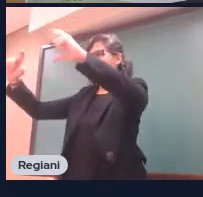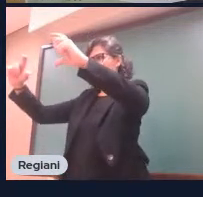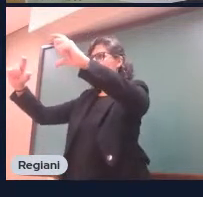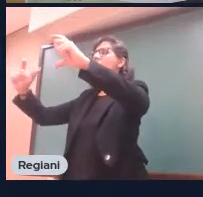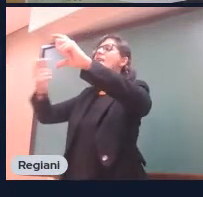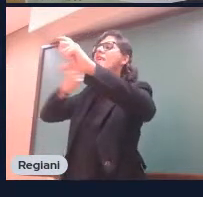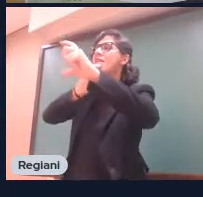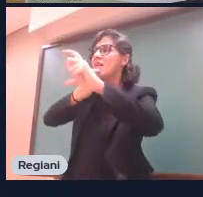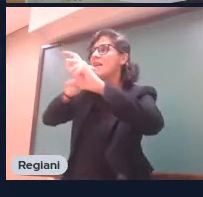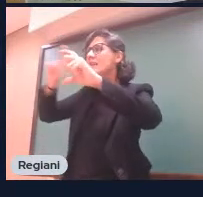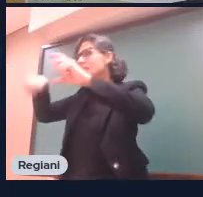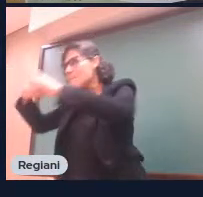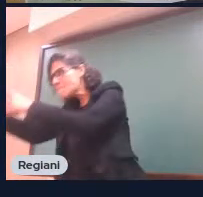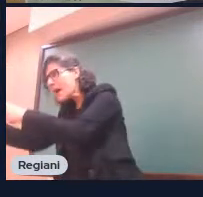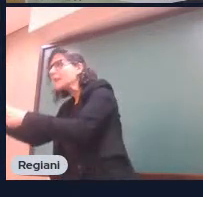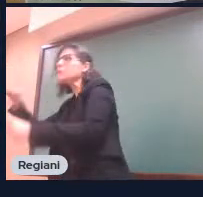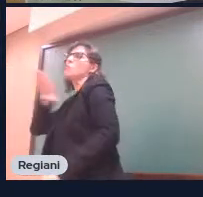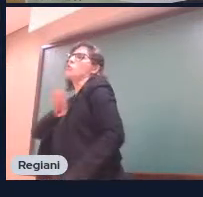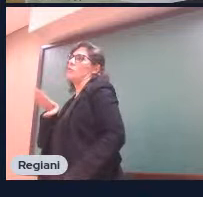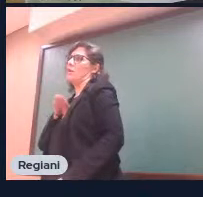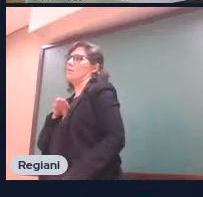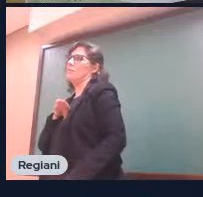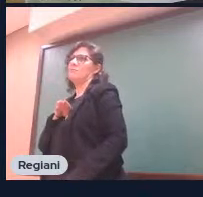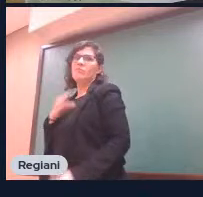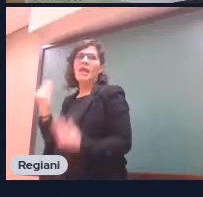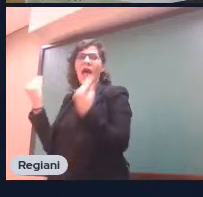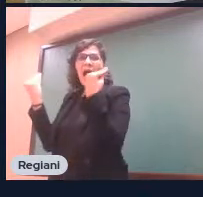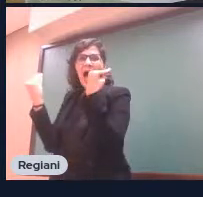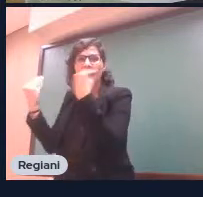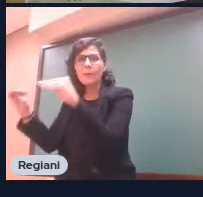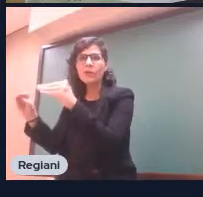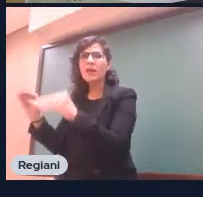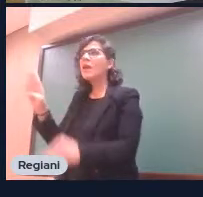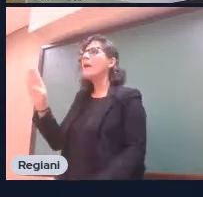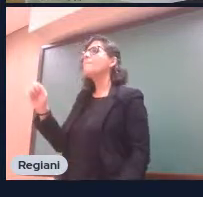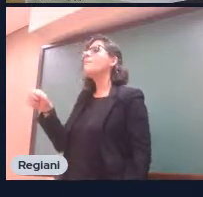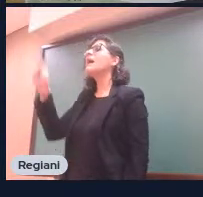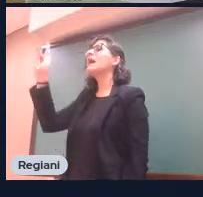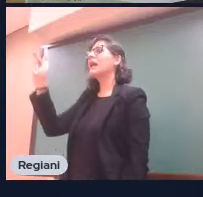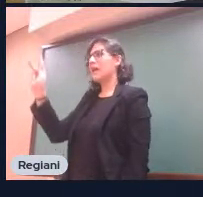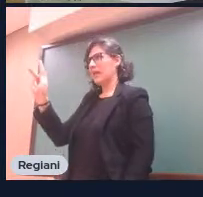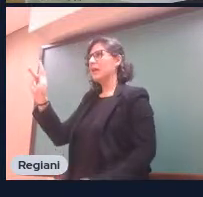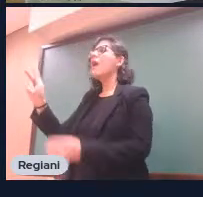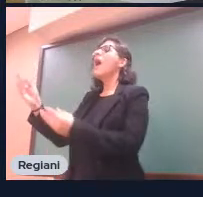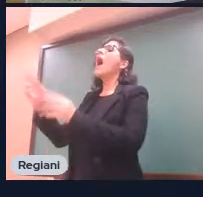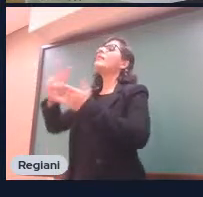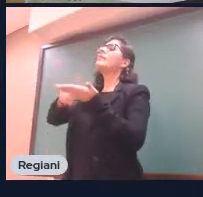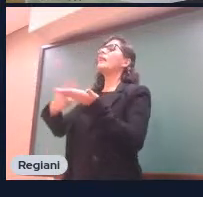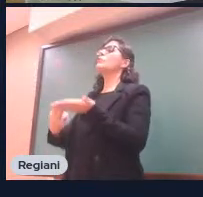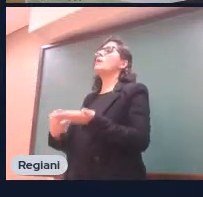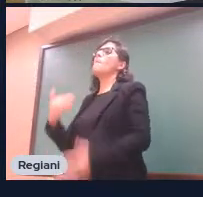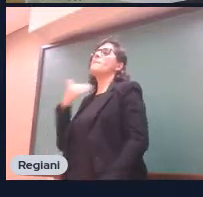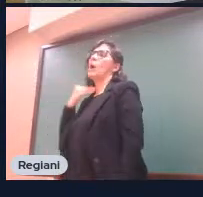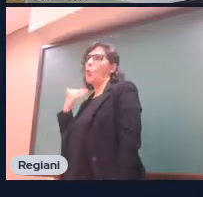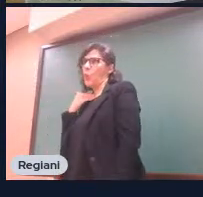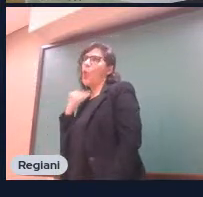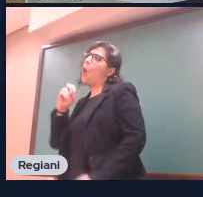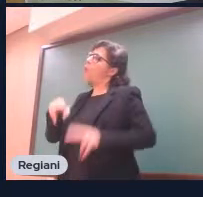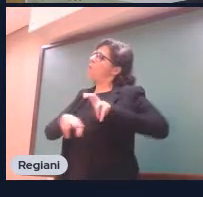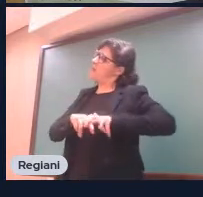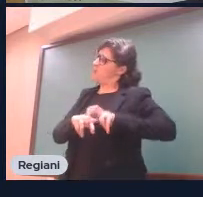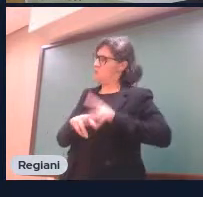there. And I got bank, and it is translated to banco. And I have another